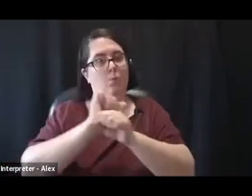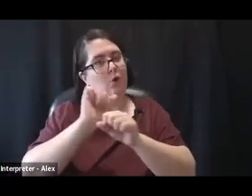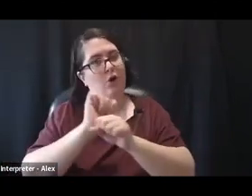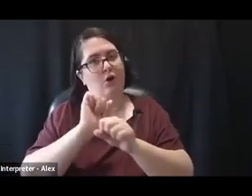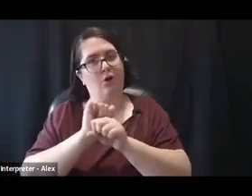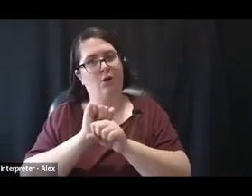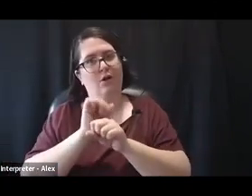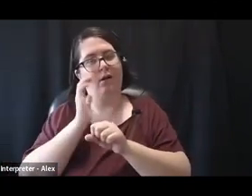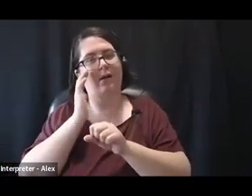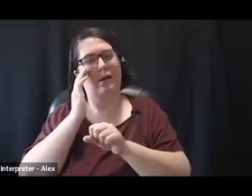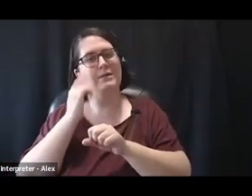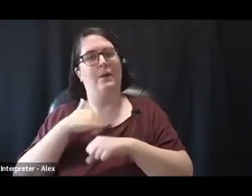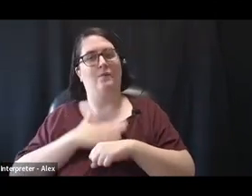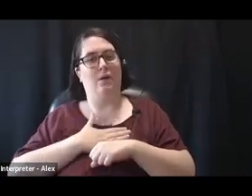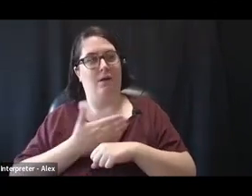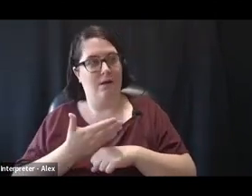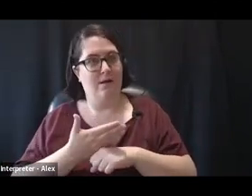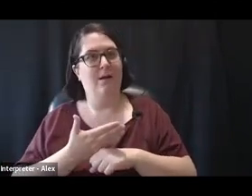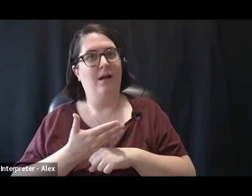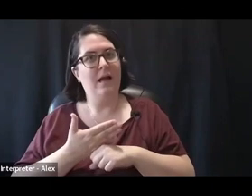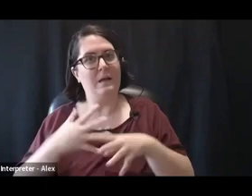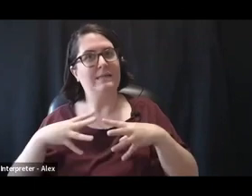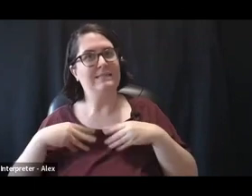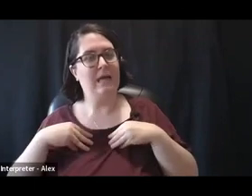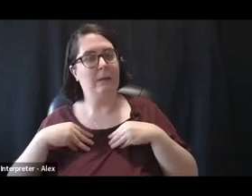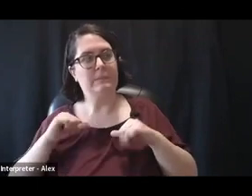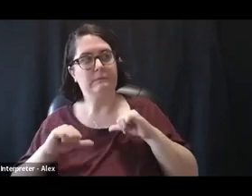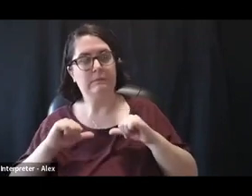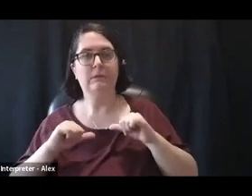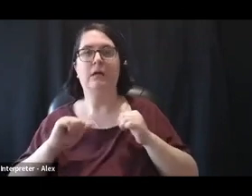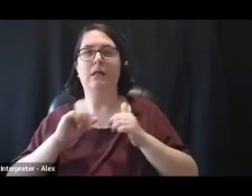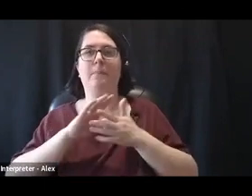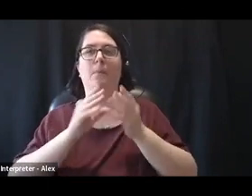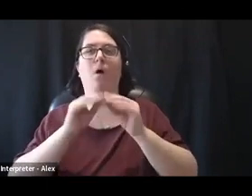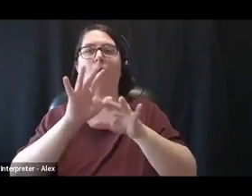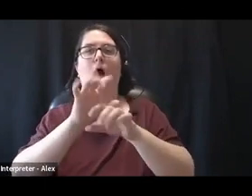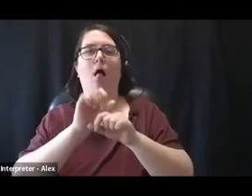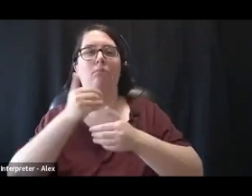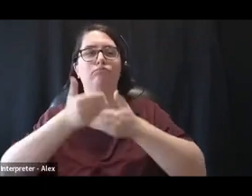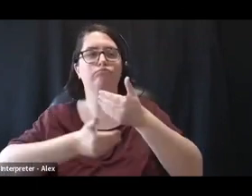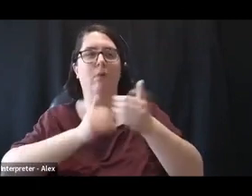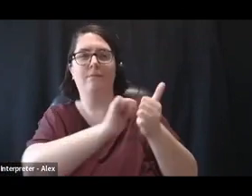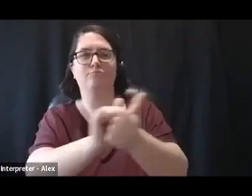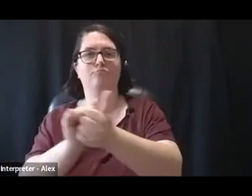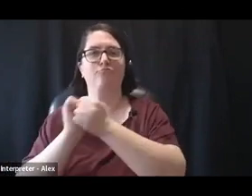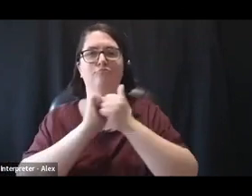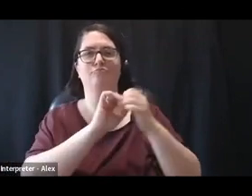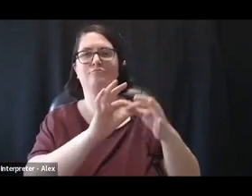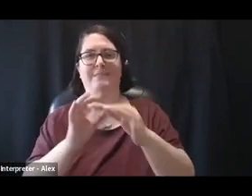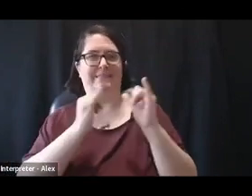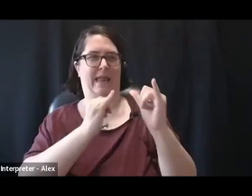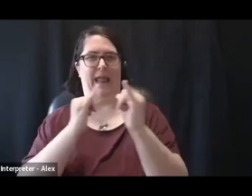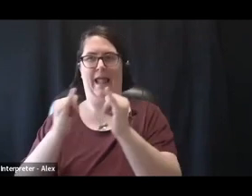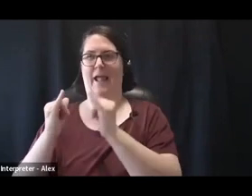have those senses of the trust, the hope, the reciprocity that all come together in the kind of interconnectedness that makes it so that who